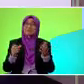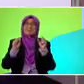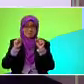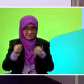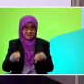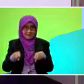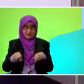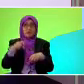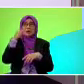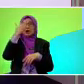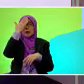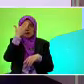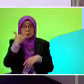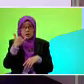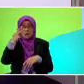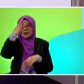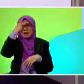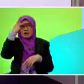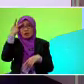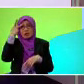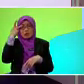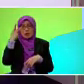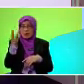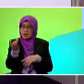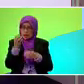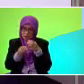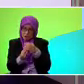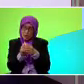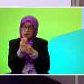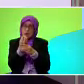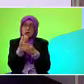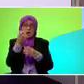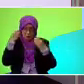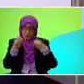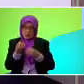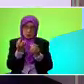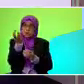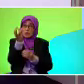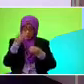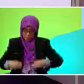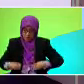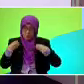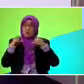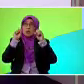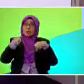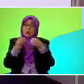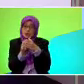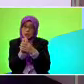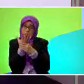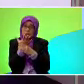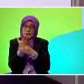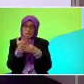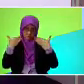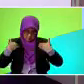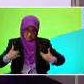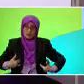really well? So if you yourself smell really nice, so that is okay. So those who do not like